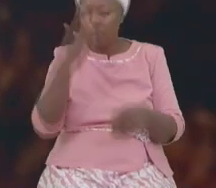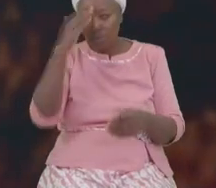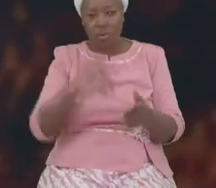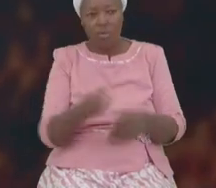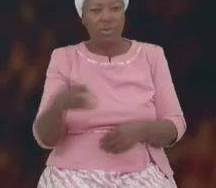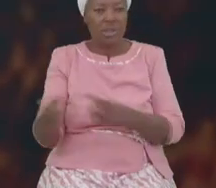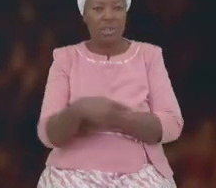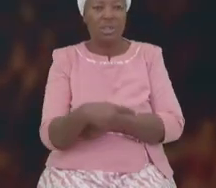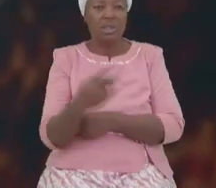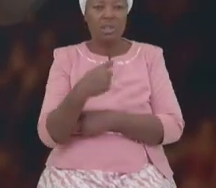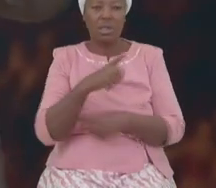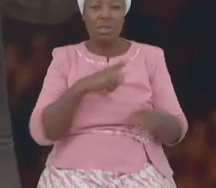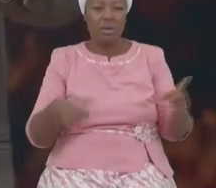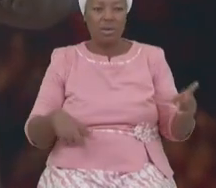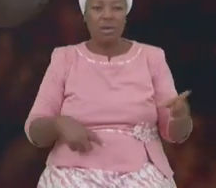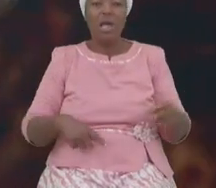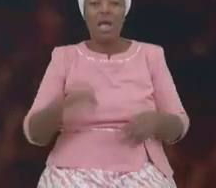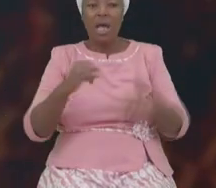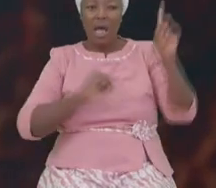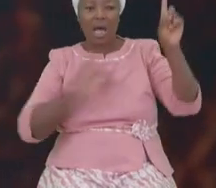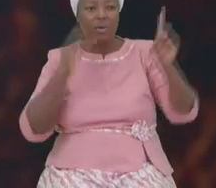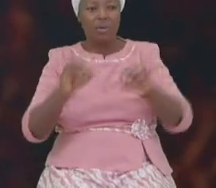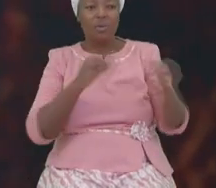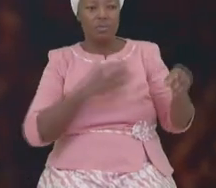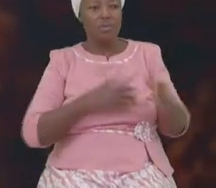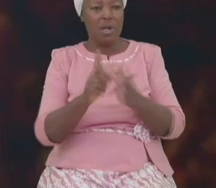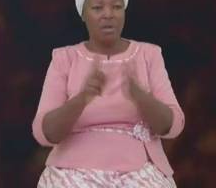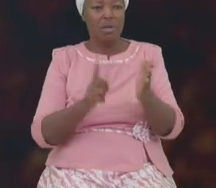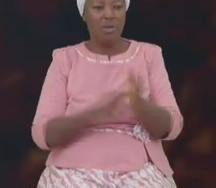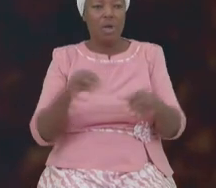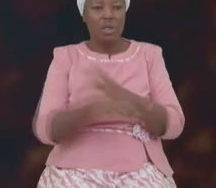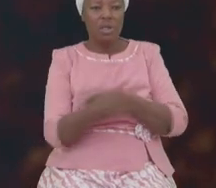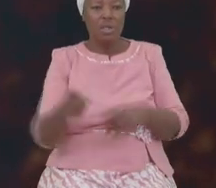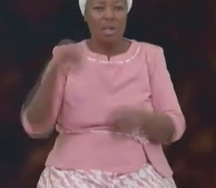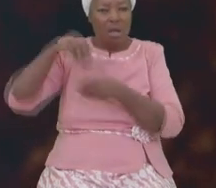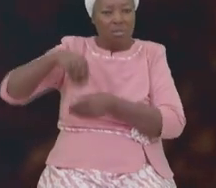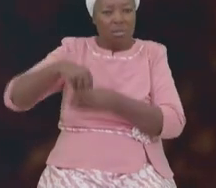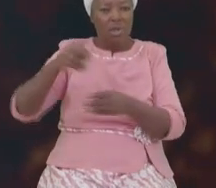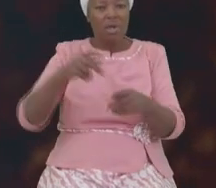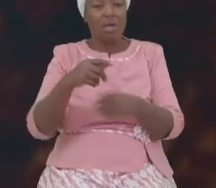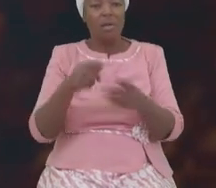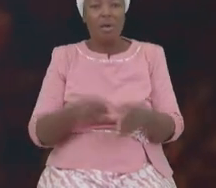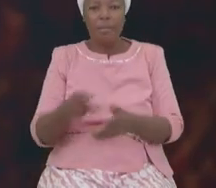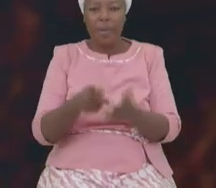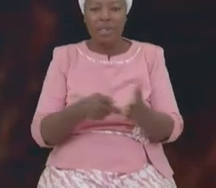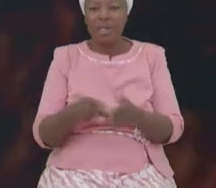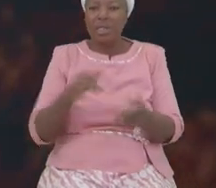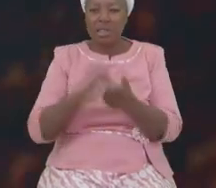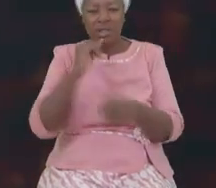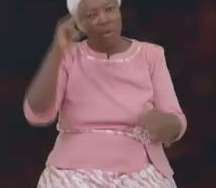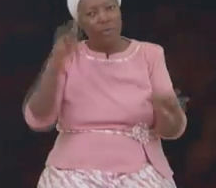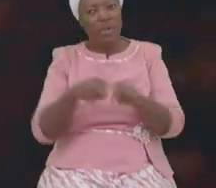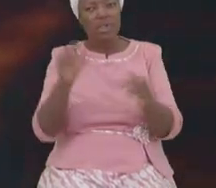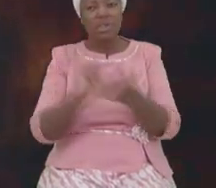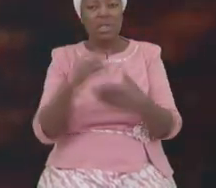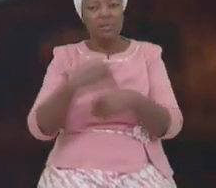Lord, I will put my law in their inward parts. It's a covenant that makes